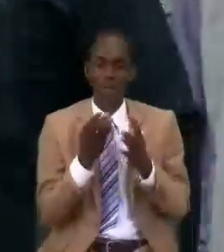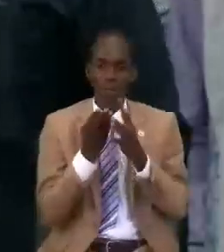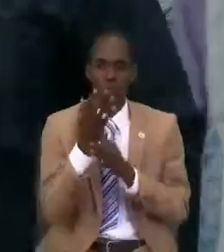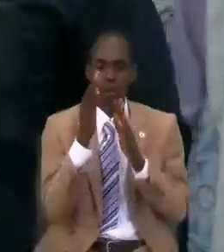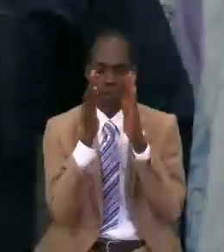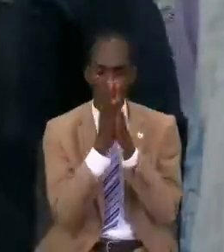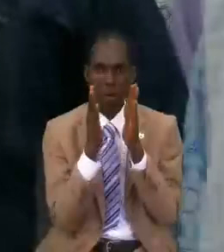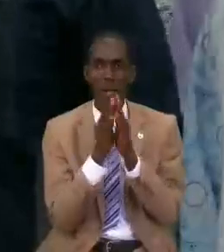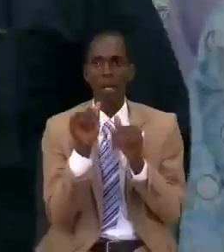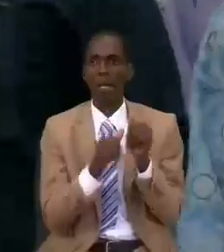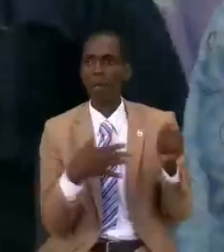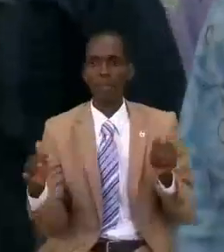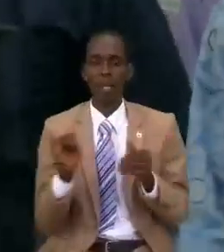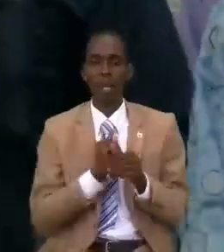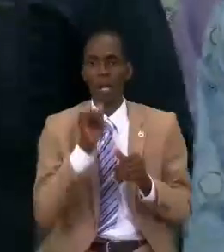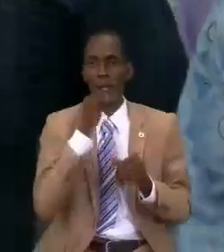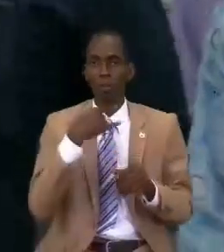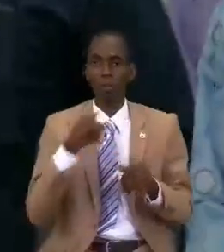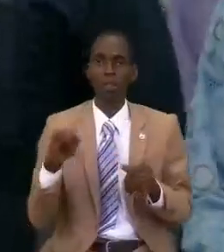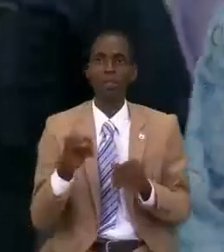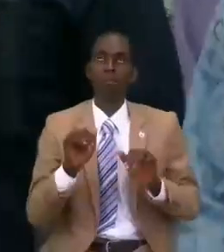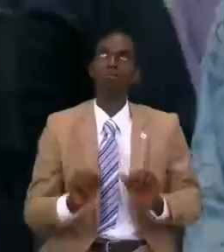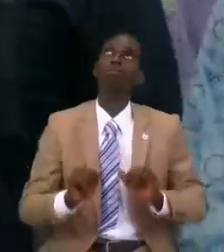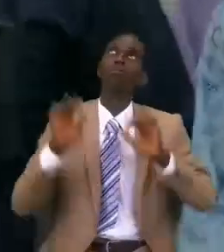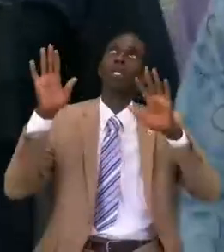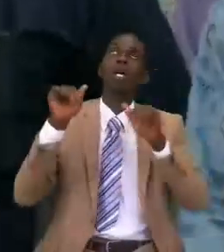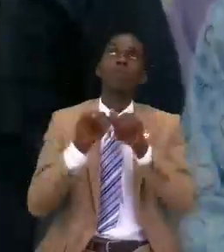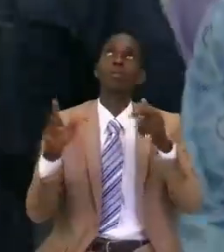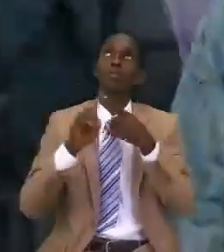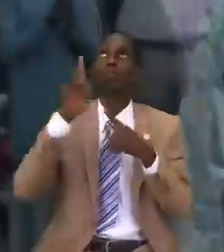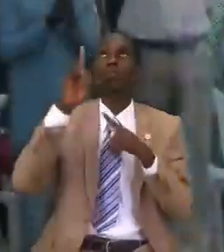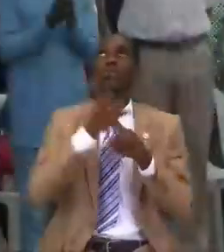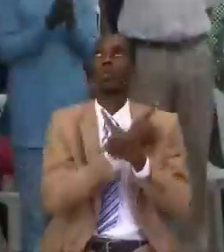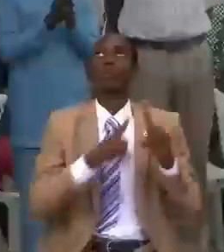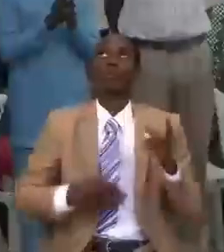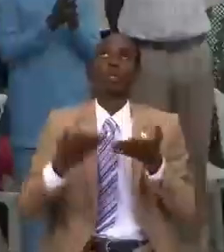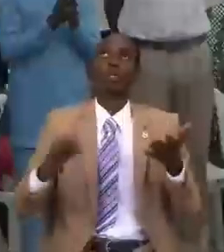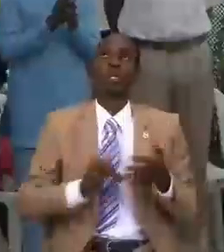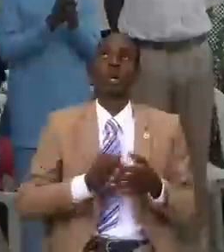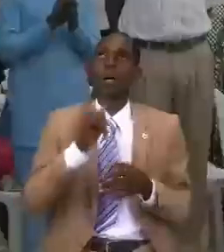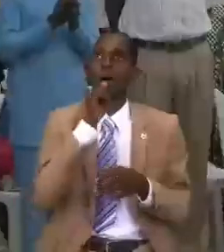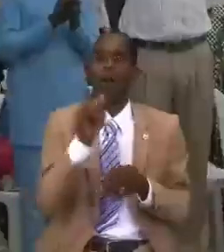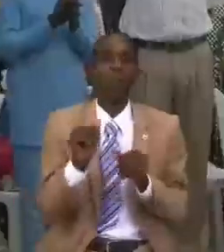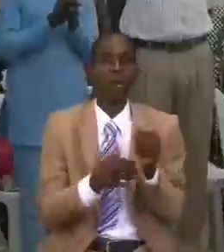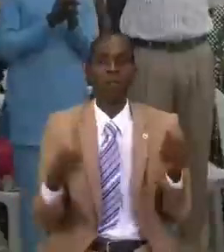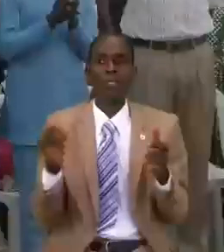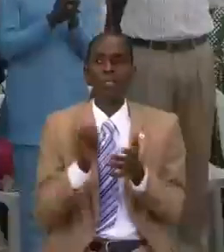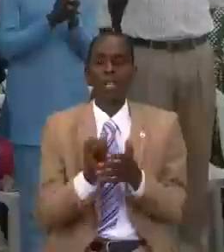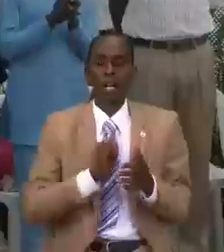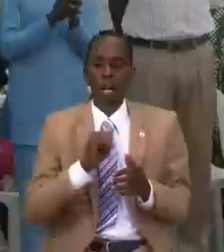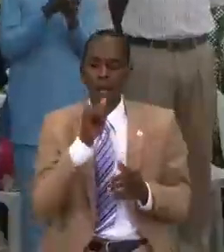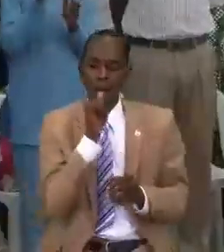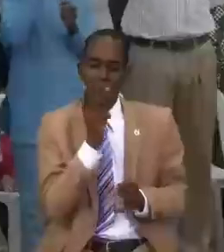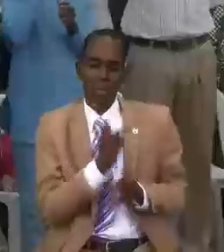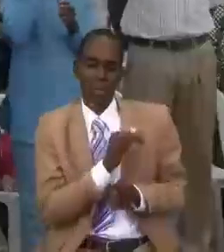am. Here I am. Anything I'm withholding, anything I'm holding back from